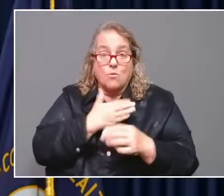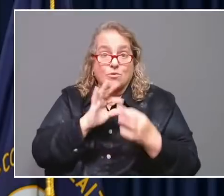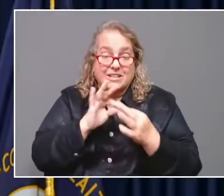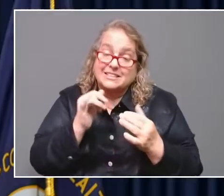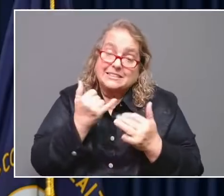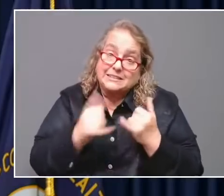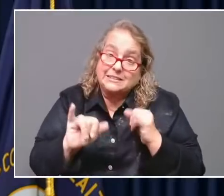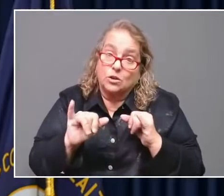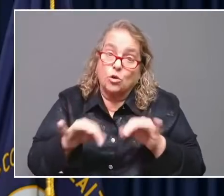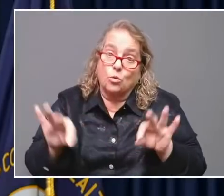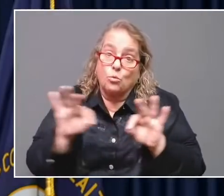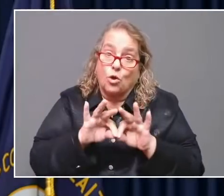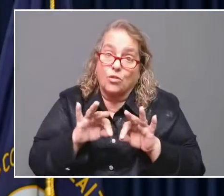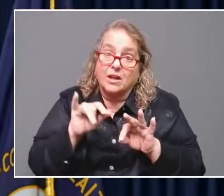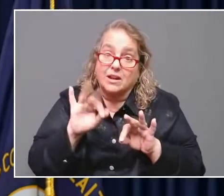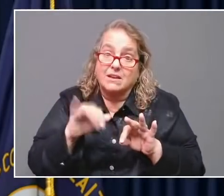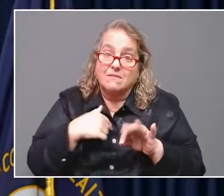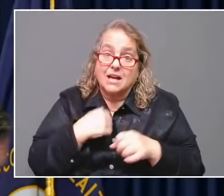saved lives. Steve?